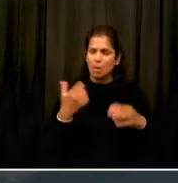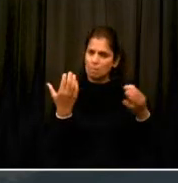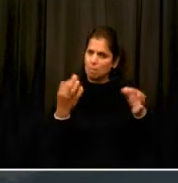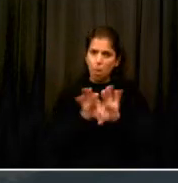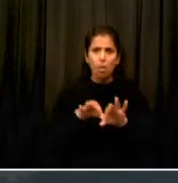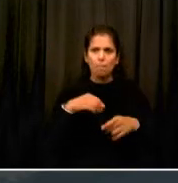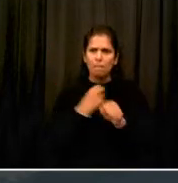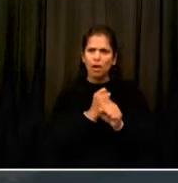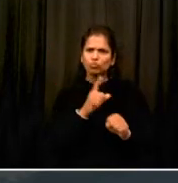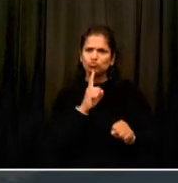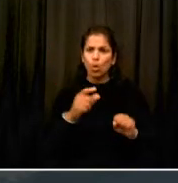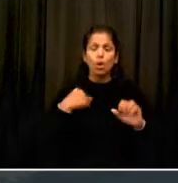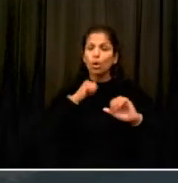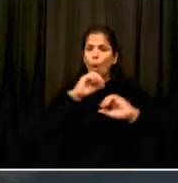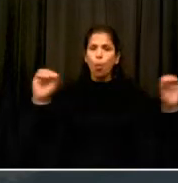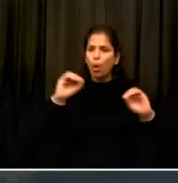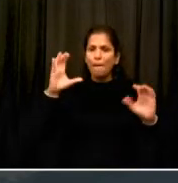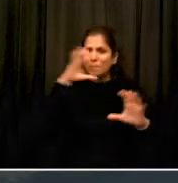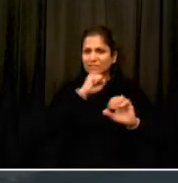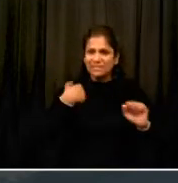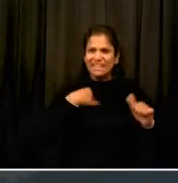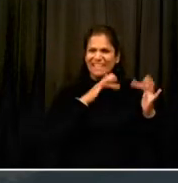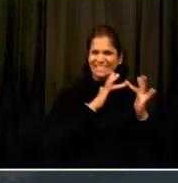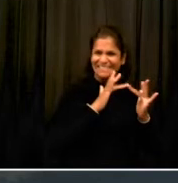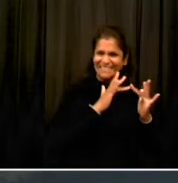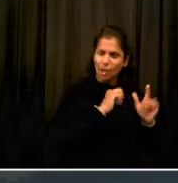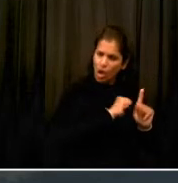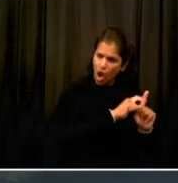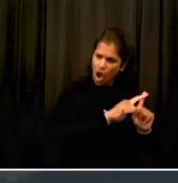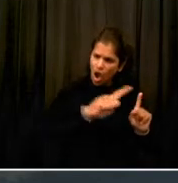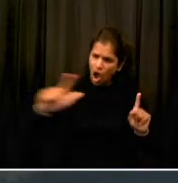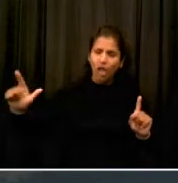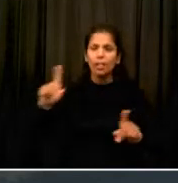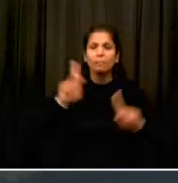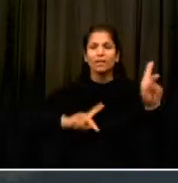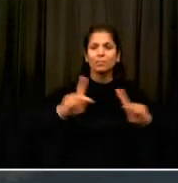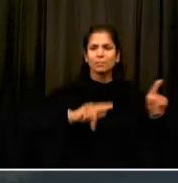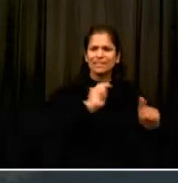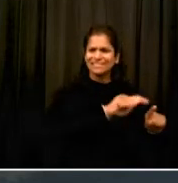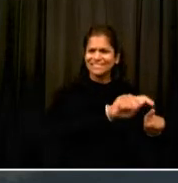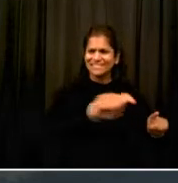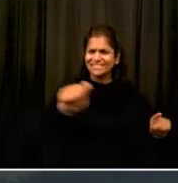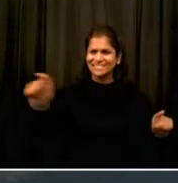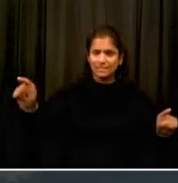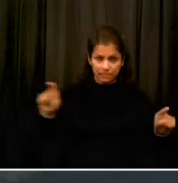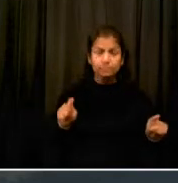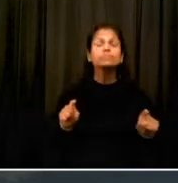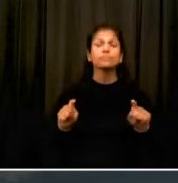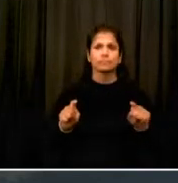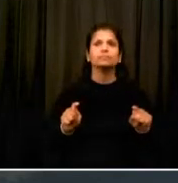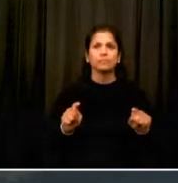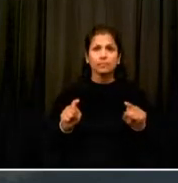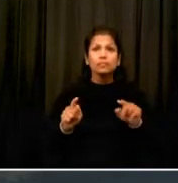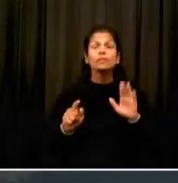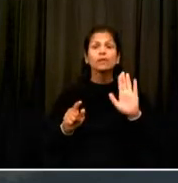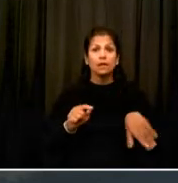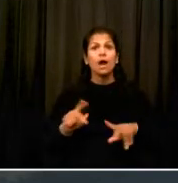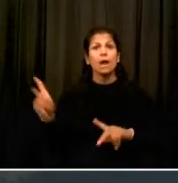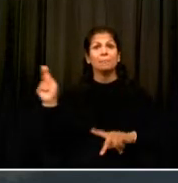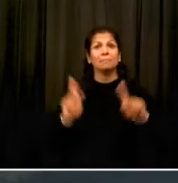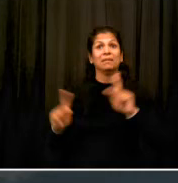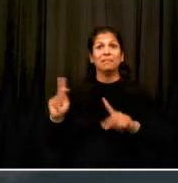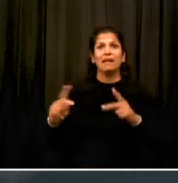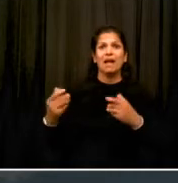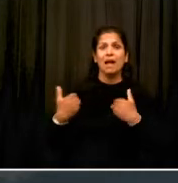them resources. More than 6,000 New Yorkers now we've paired with our resource navigators to give things like food delivery, help with